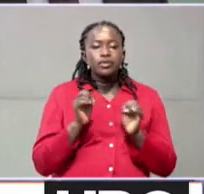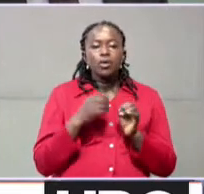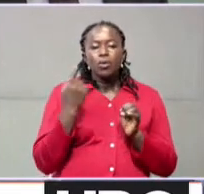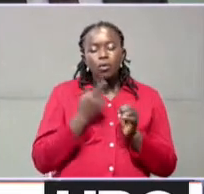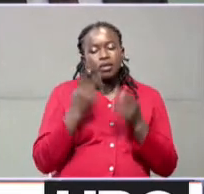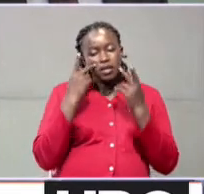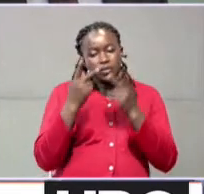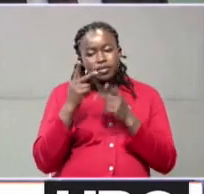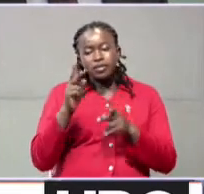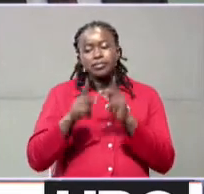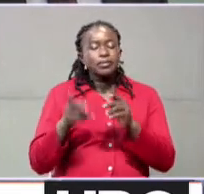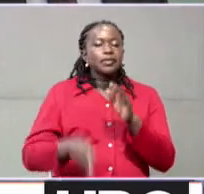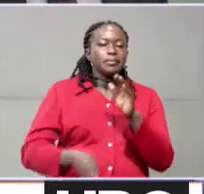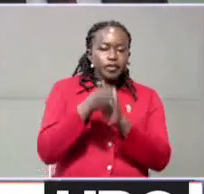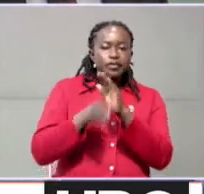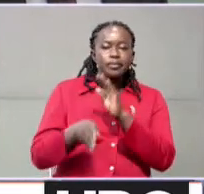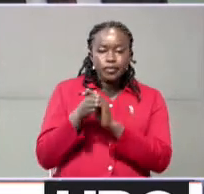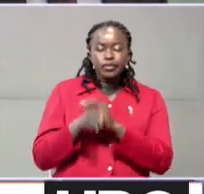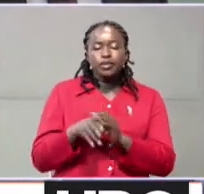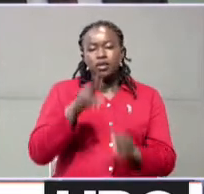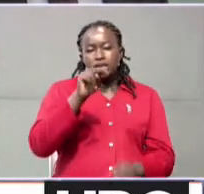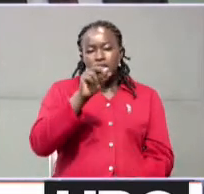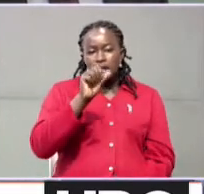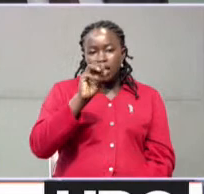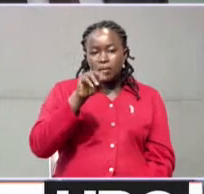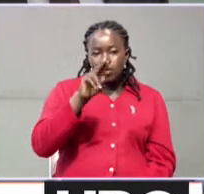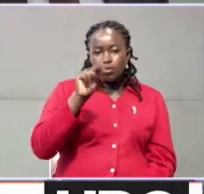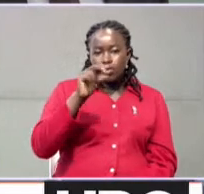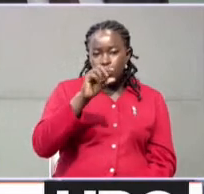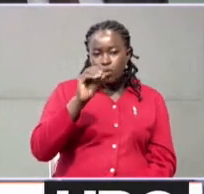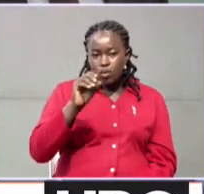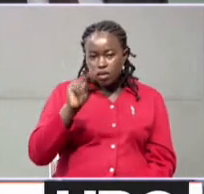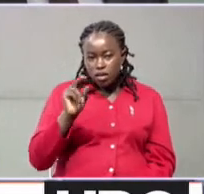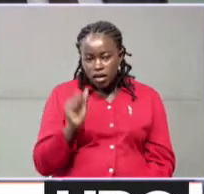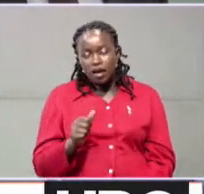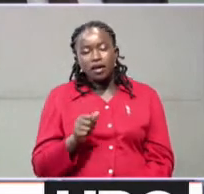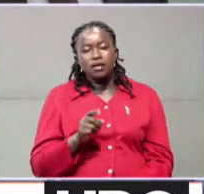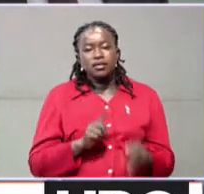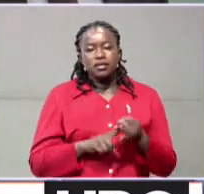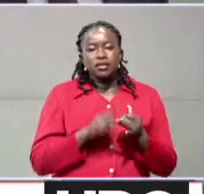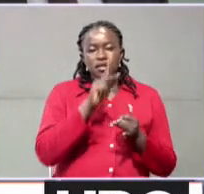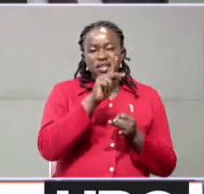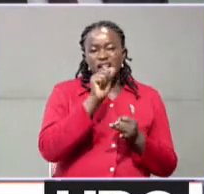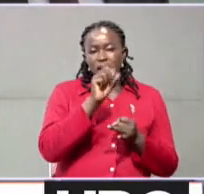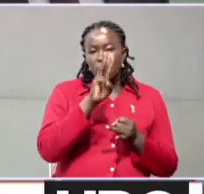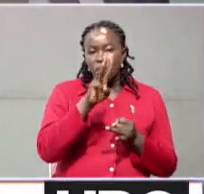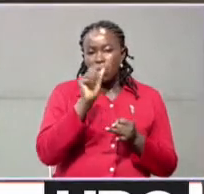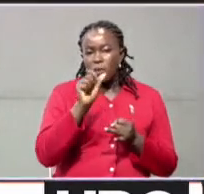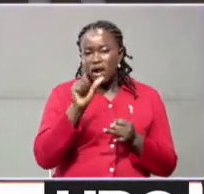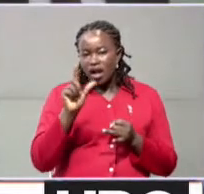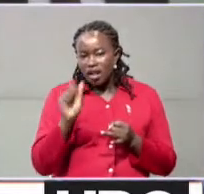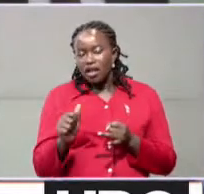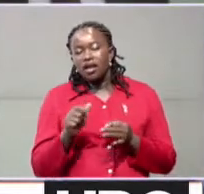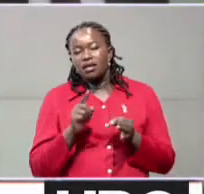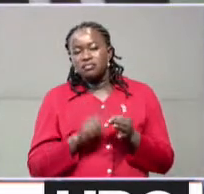evictionists in namu ngona koala under the other places that have been mentioned right honorable prime